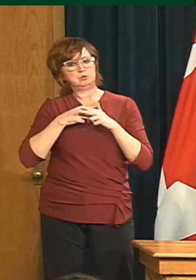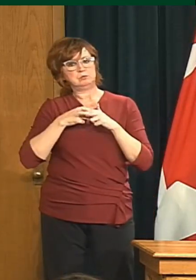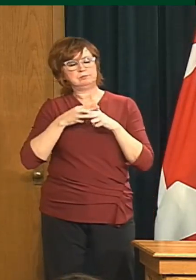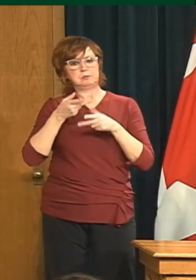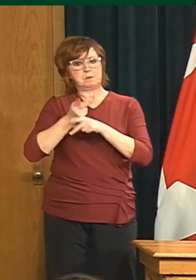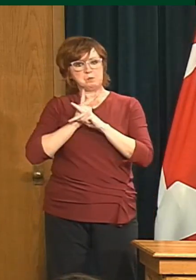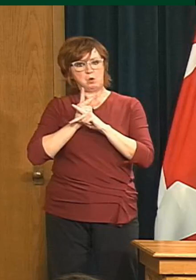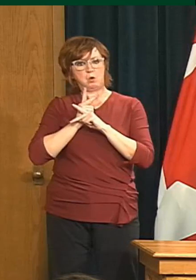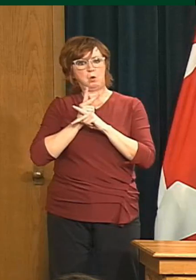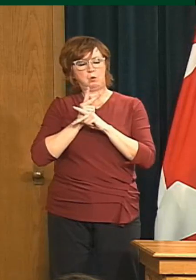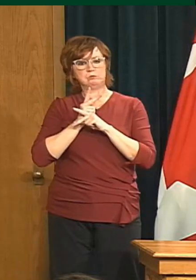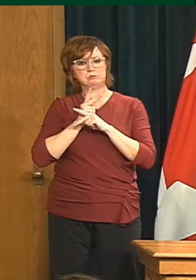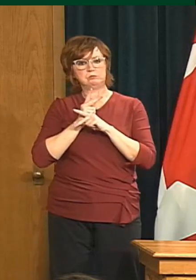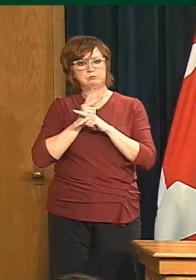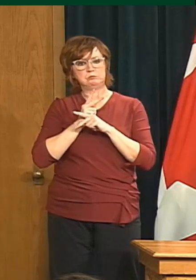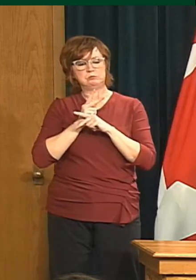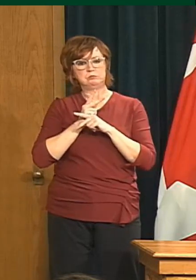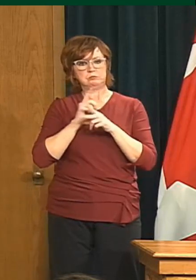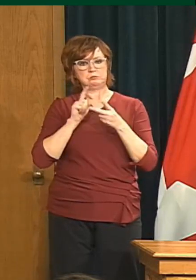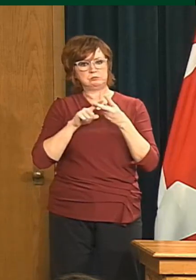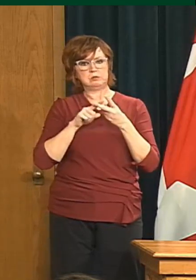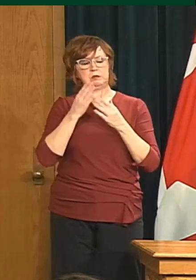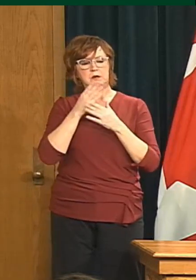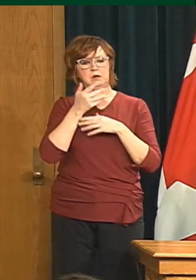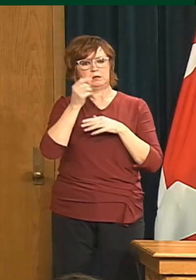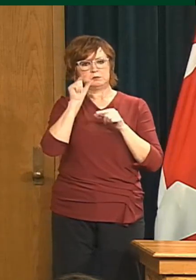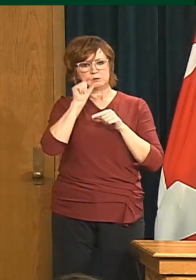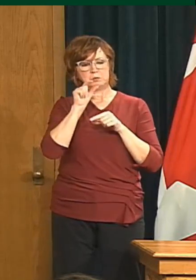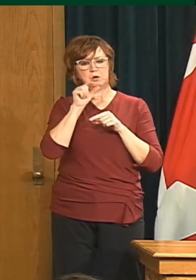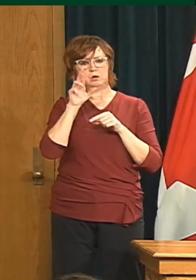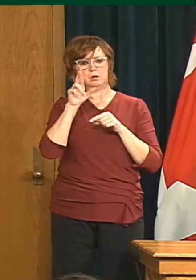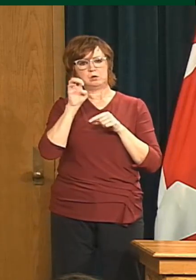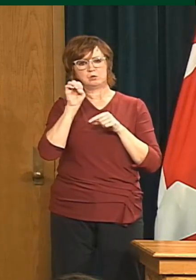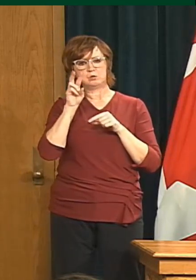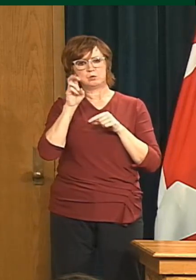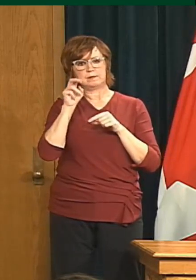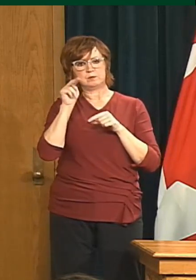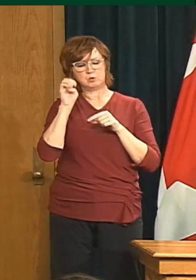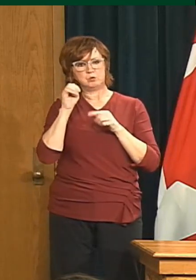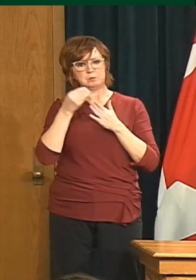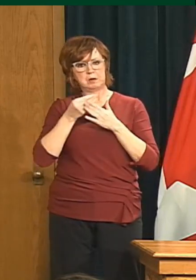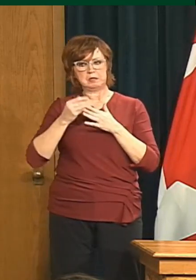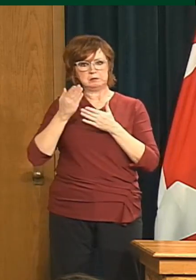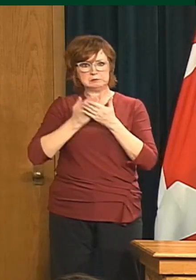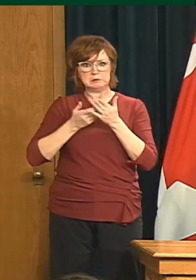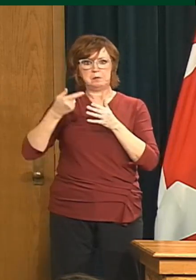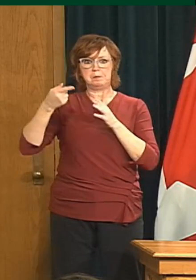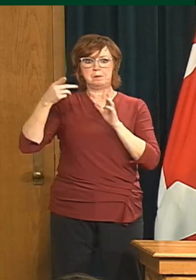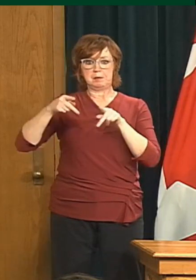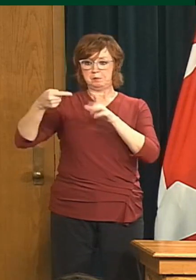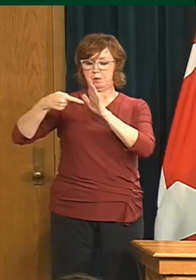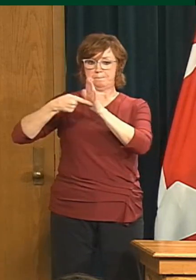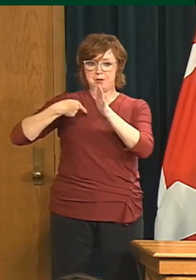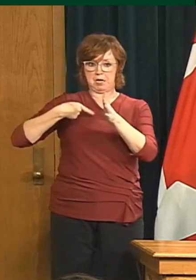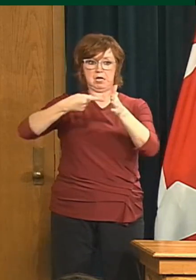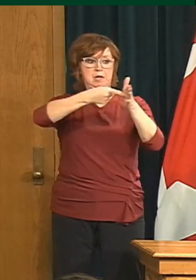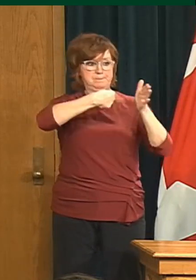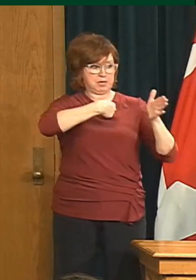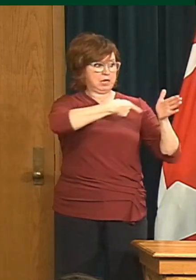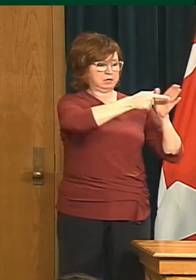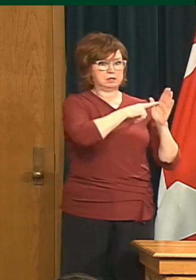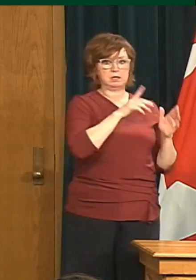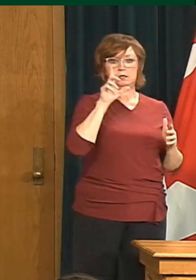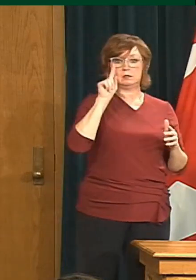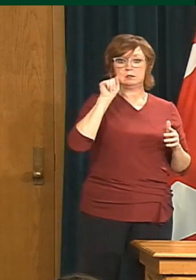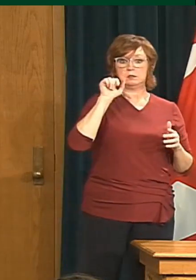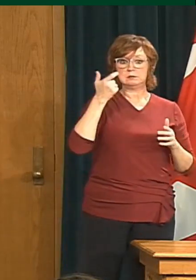cash coming in, as well as some revenues are coming in, because there's a lag in remittance of the various taxes that we